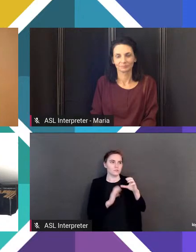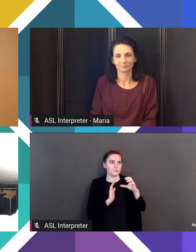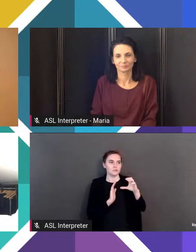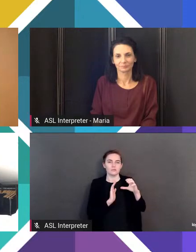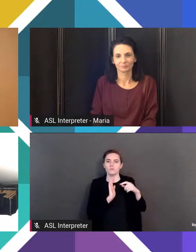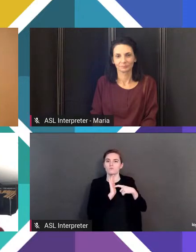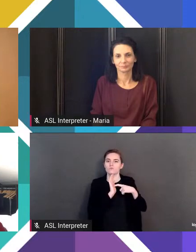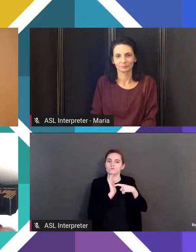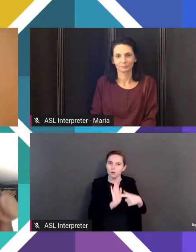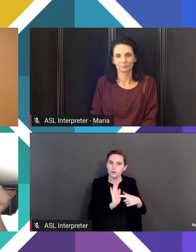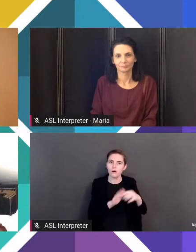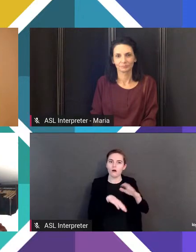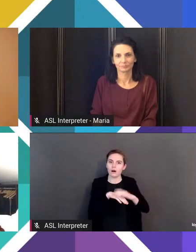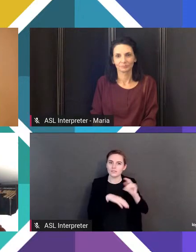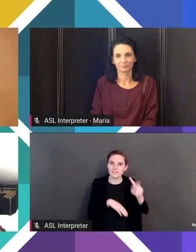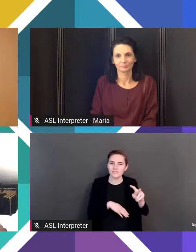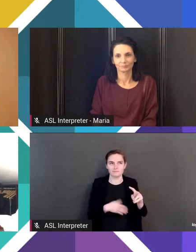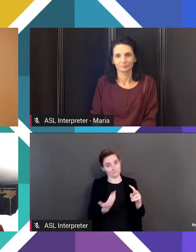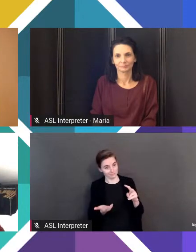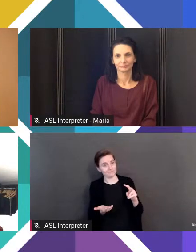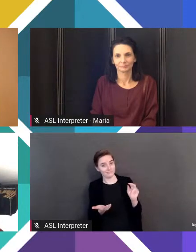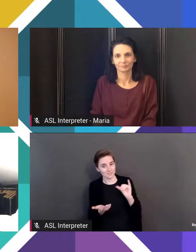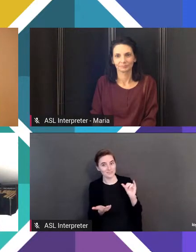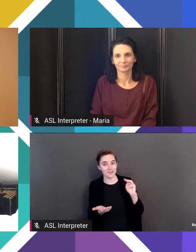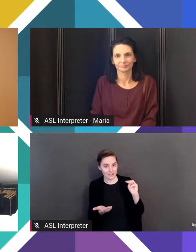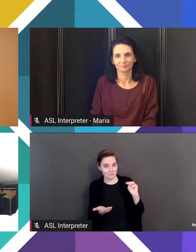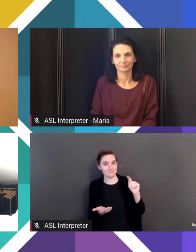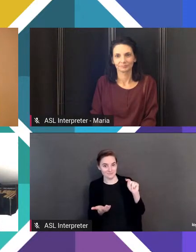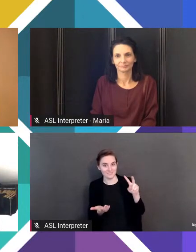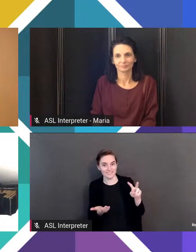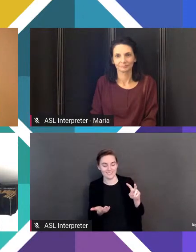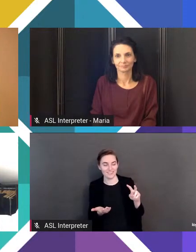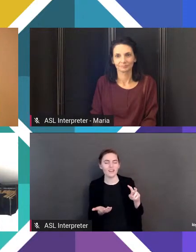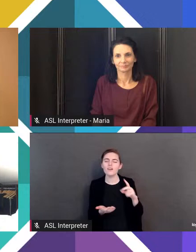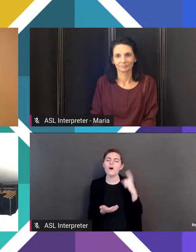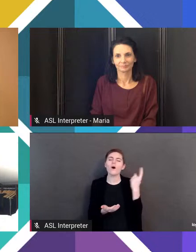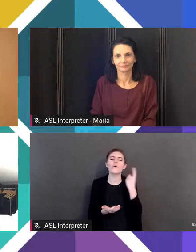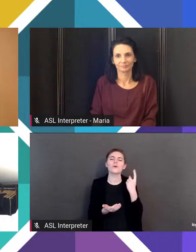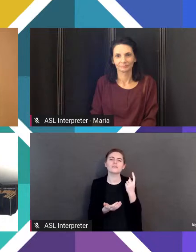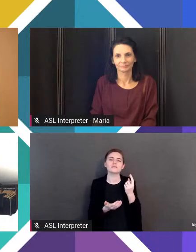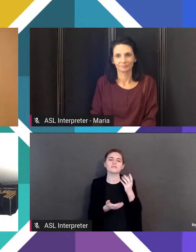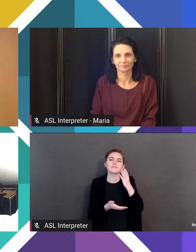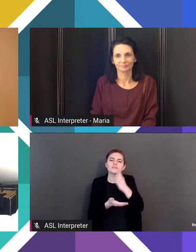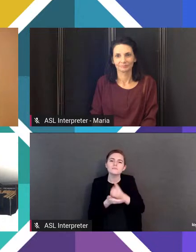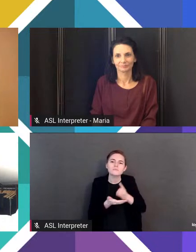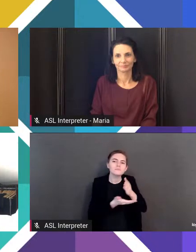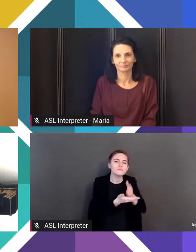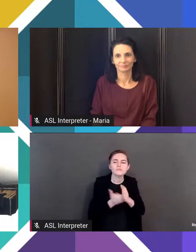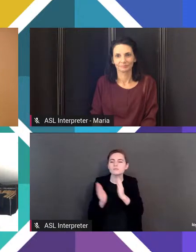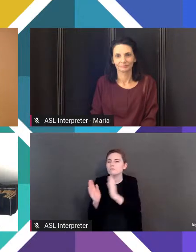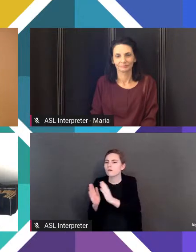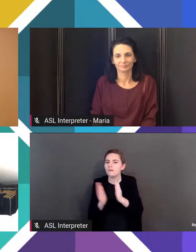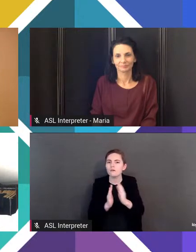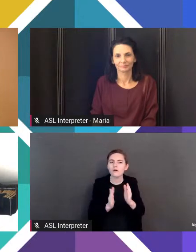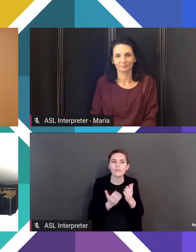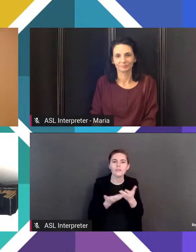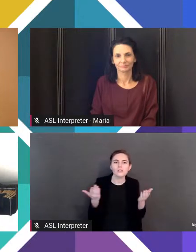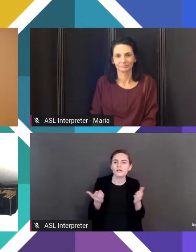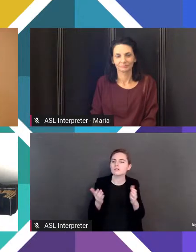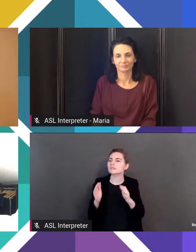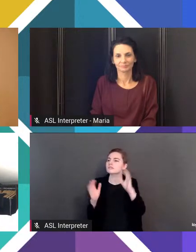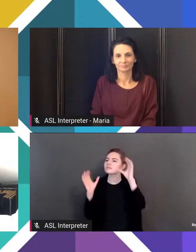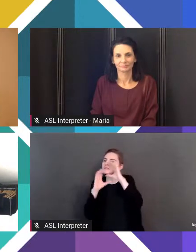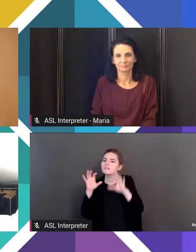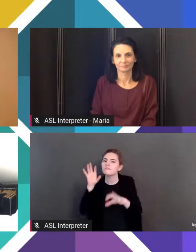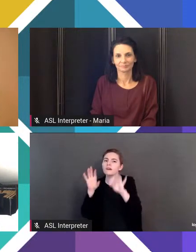And it was always these like little hints. So I think I just like had to go and like find things for myself for